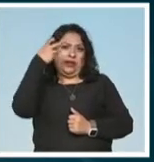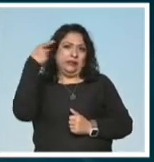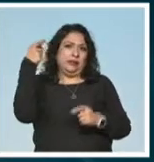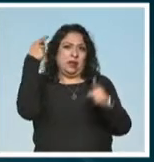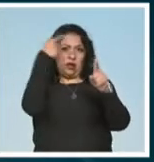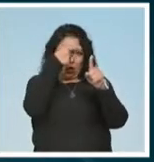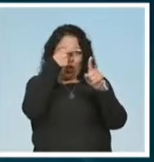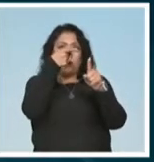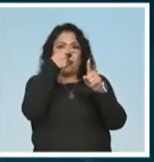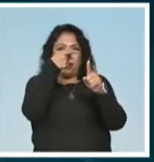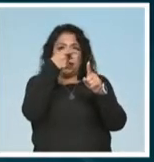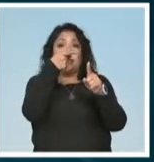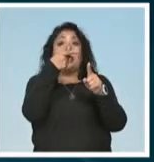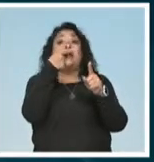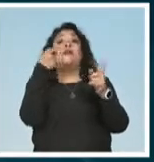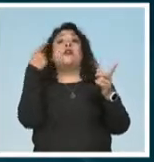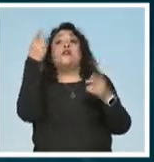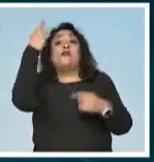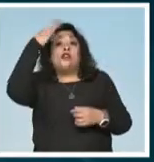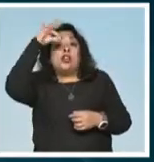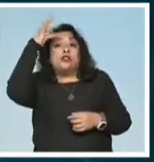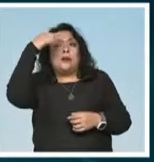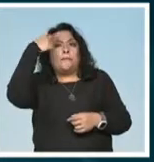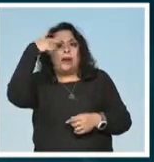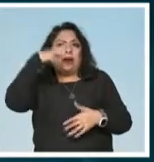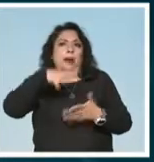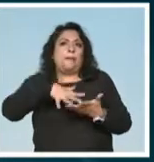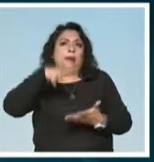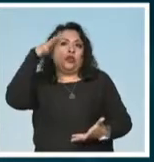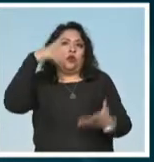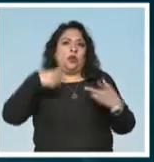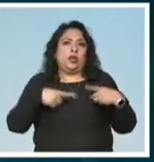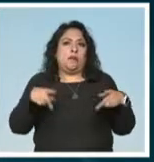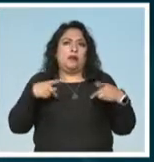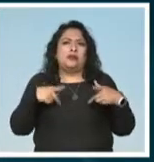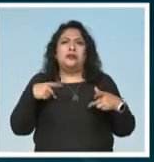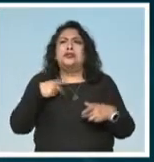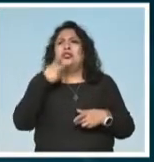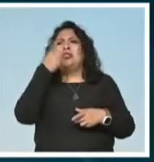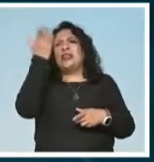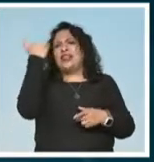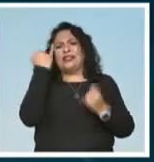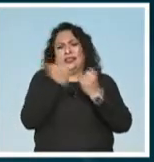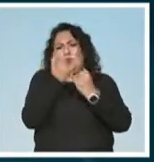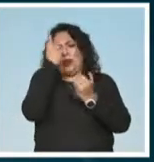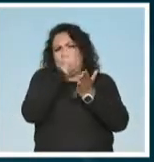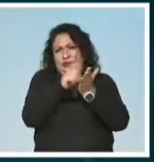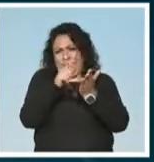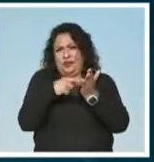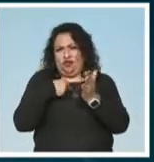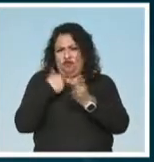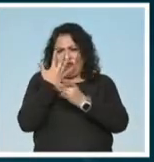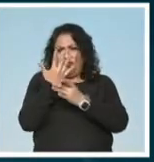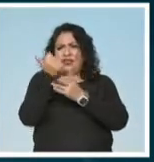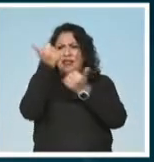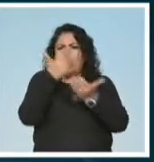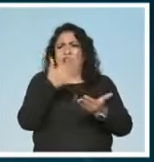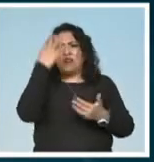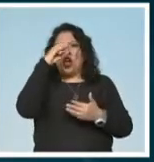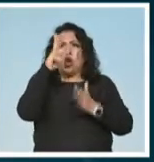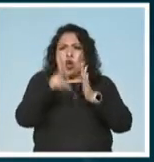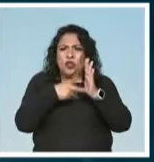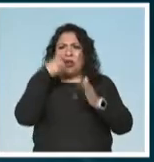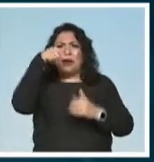thought, philosophy, out to a wider people. To, as I said when I wrote it, to bring philosophy back to the